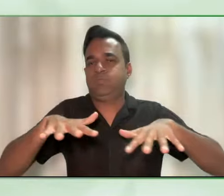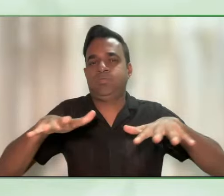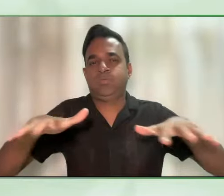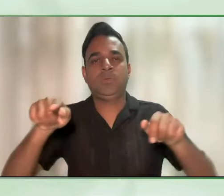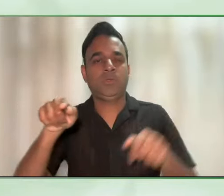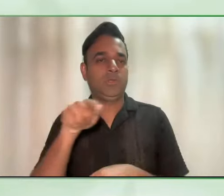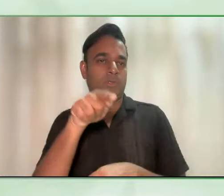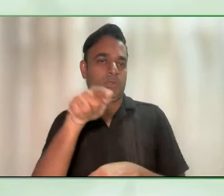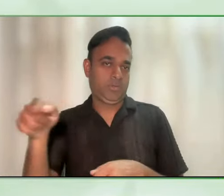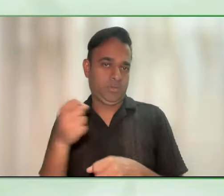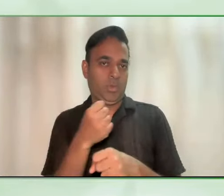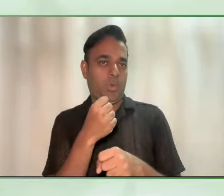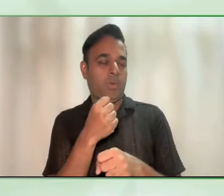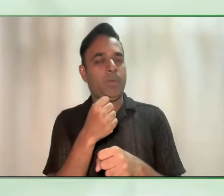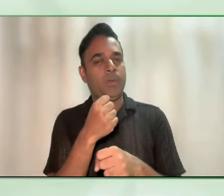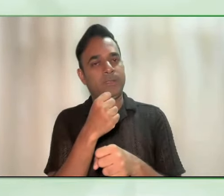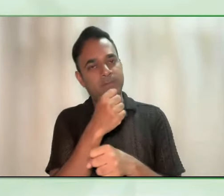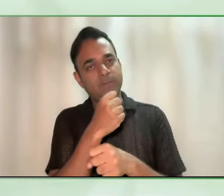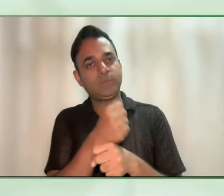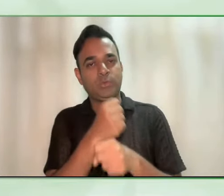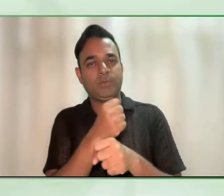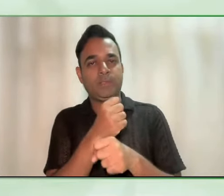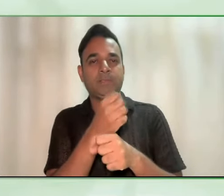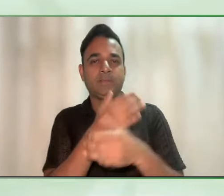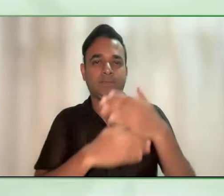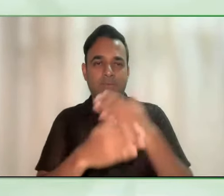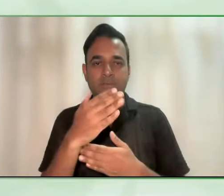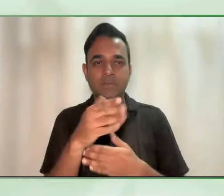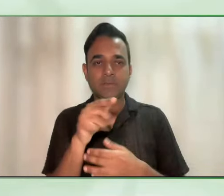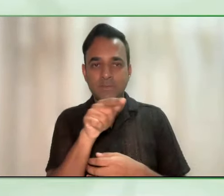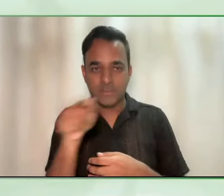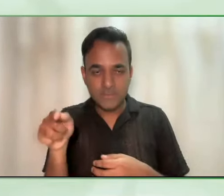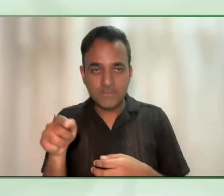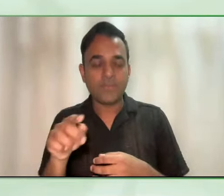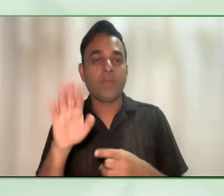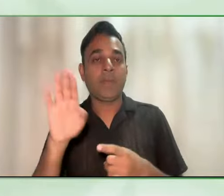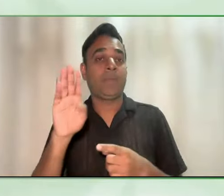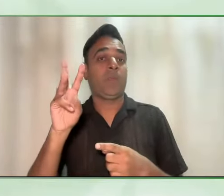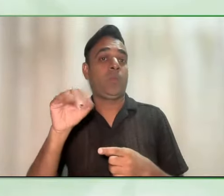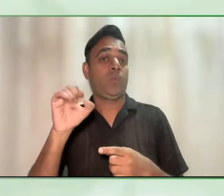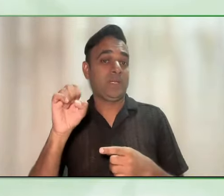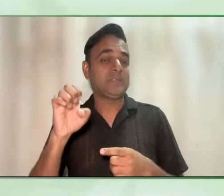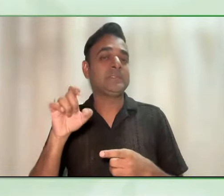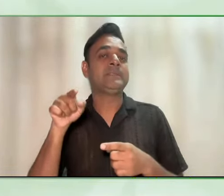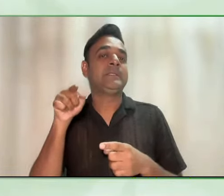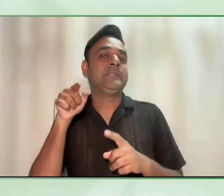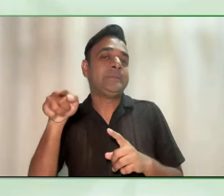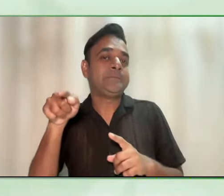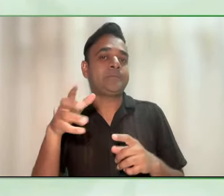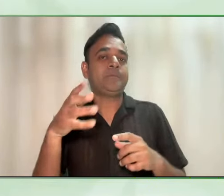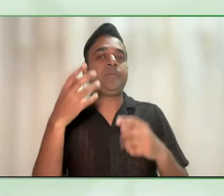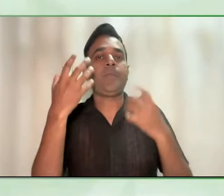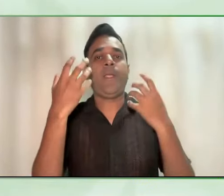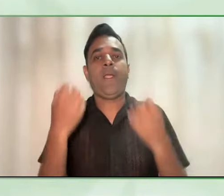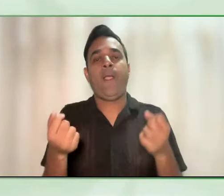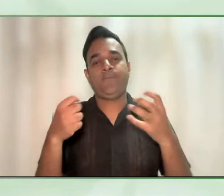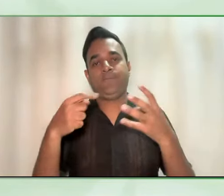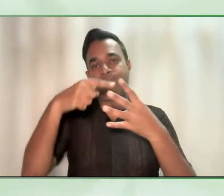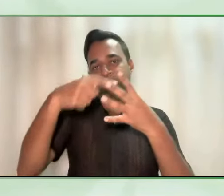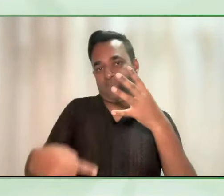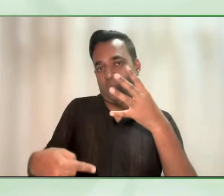believe that we have crossed already the barrier of legislation. There is enough legislation in many places, still a lack of legislation in other areas, but